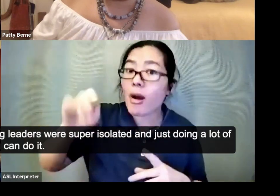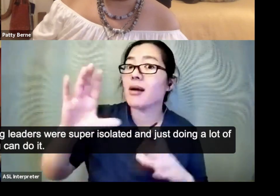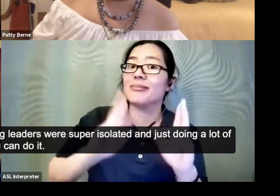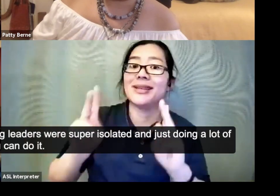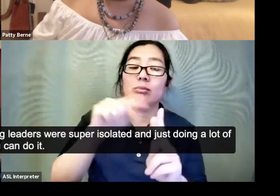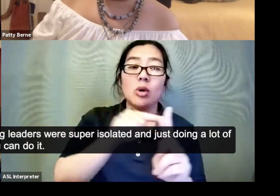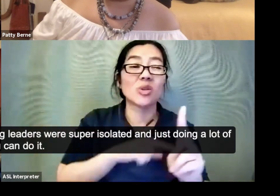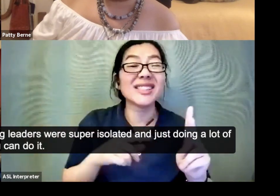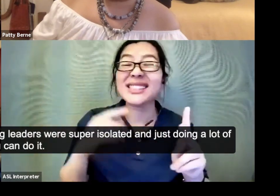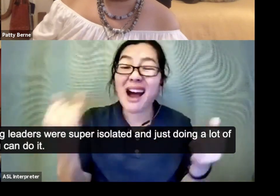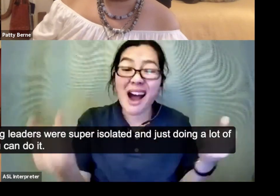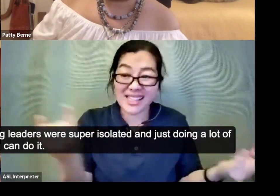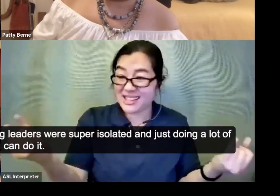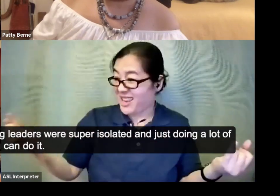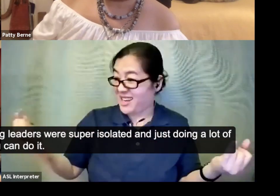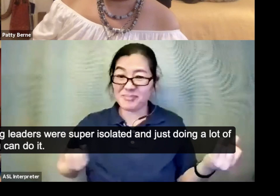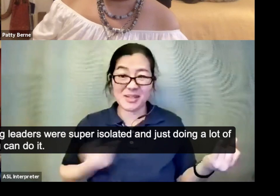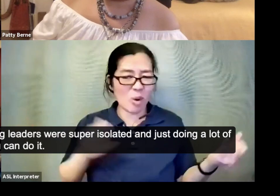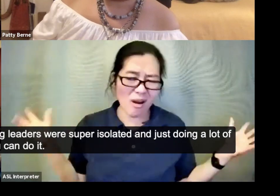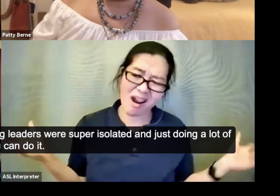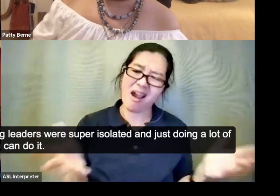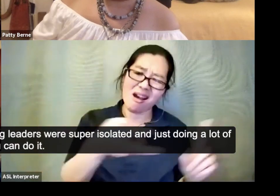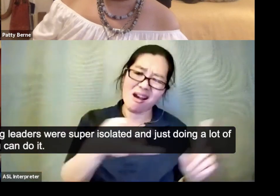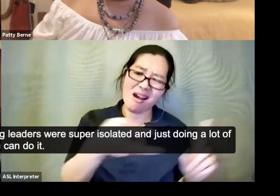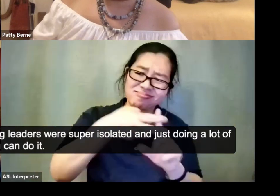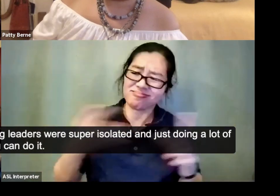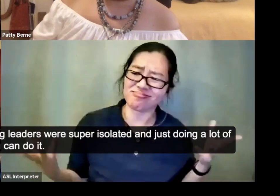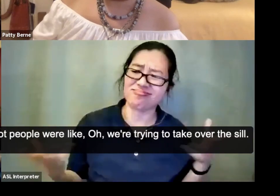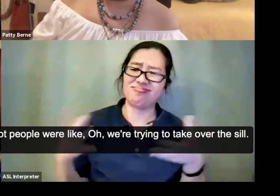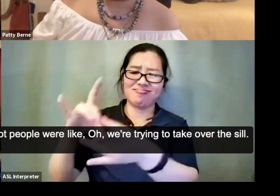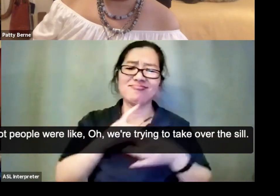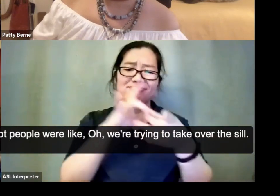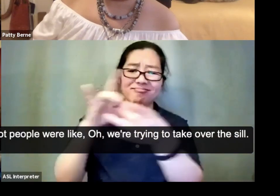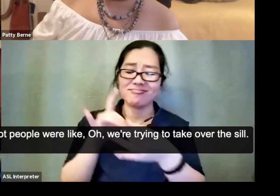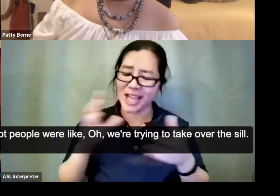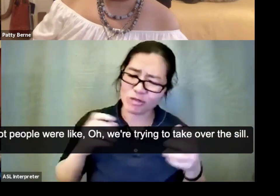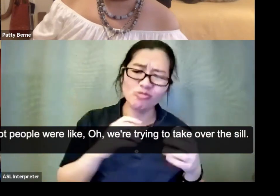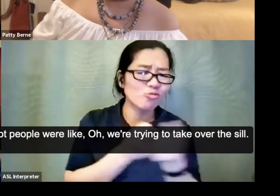and just doing a lot of cheerleading, a lot of political education, a lot of you can do it. And